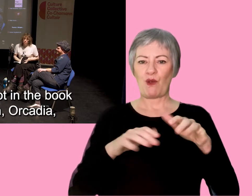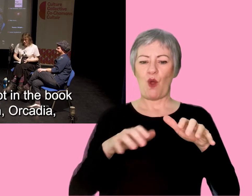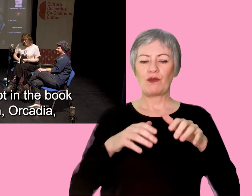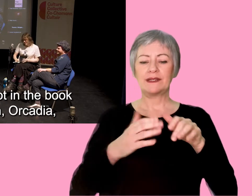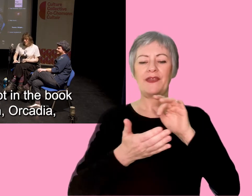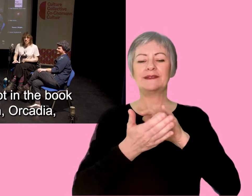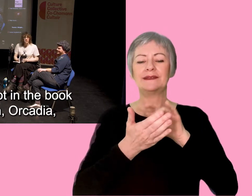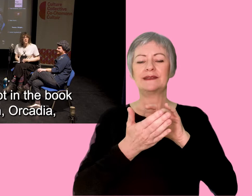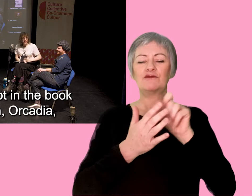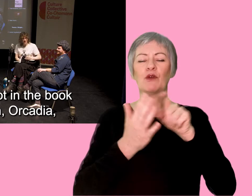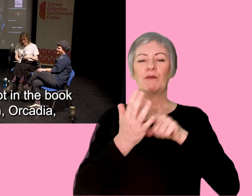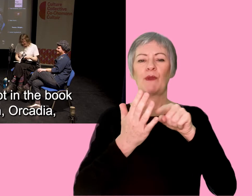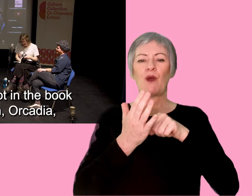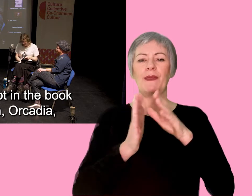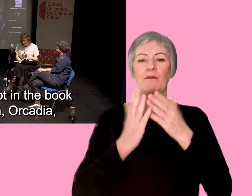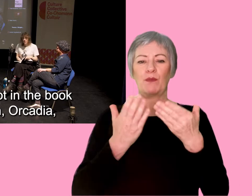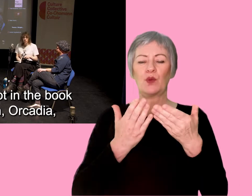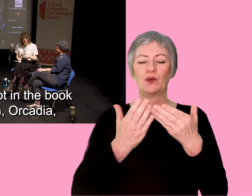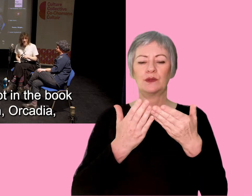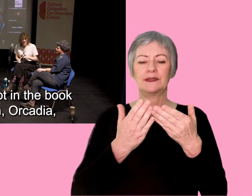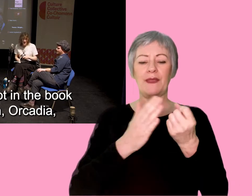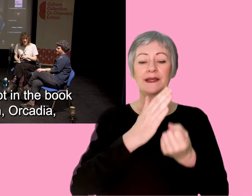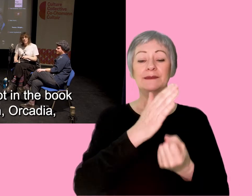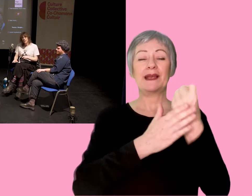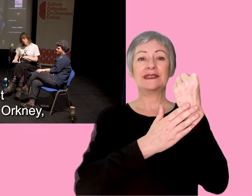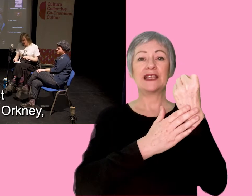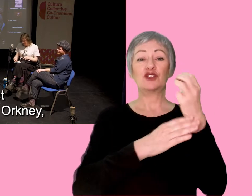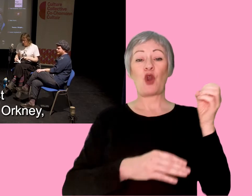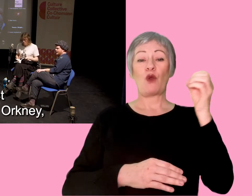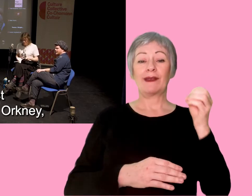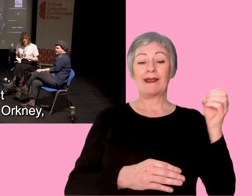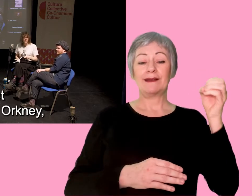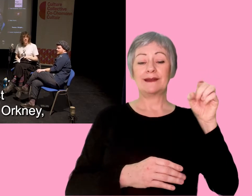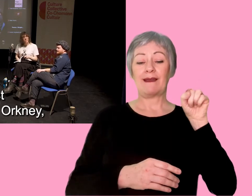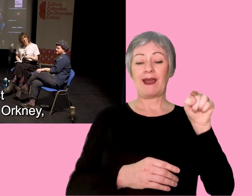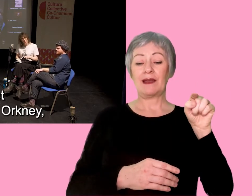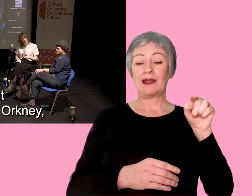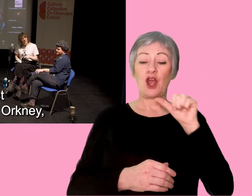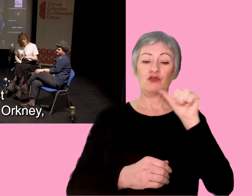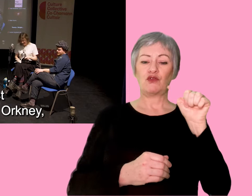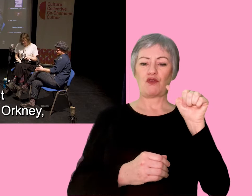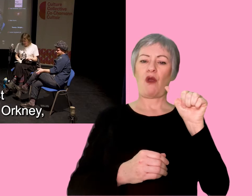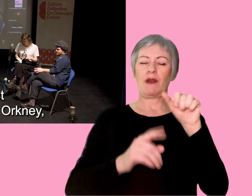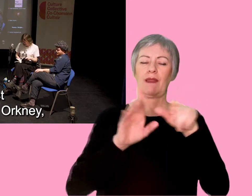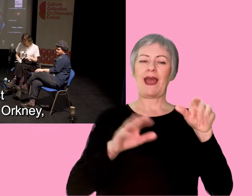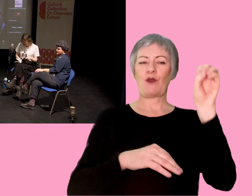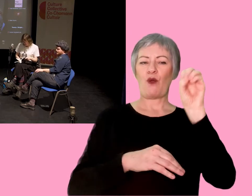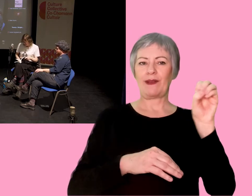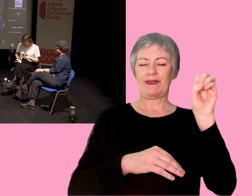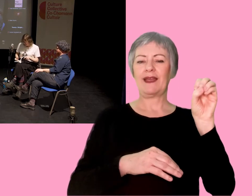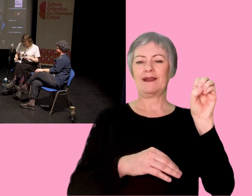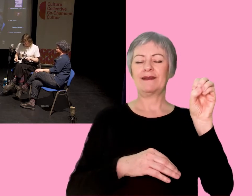the book is that this space station, Orcadia, which is almost but not entirely unlike